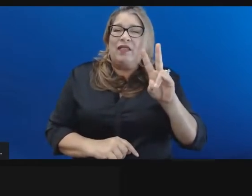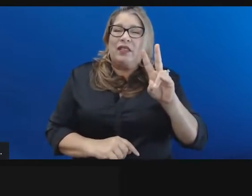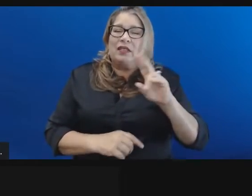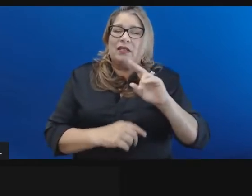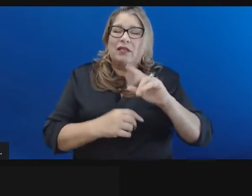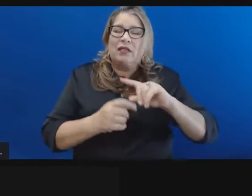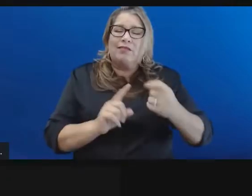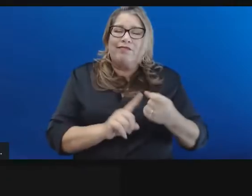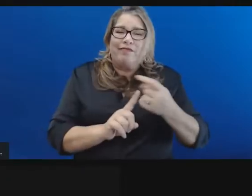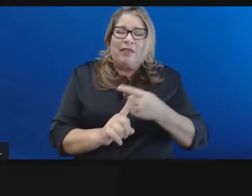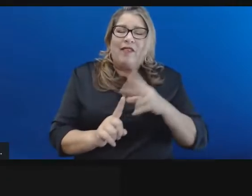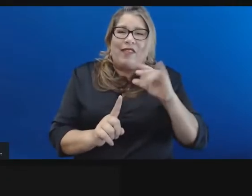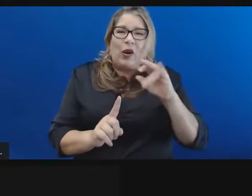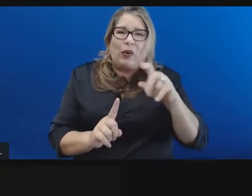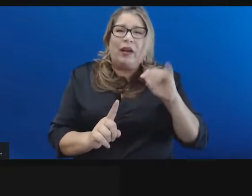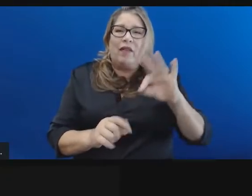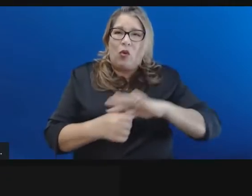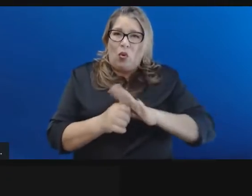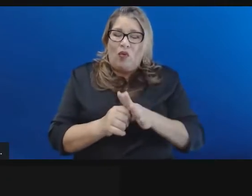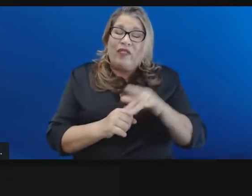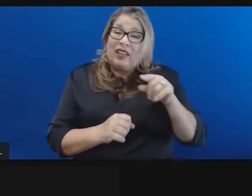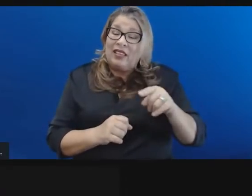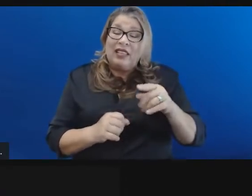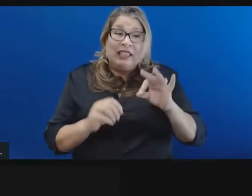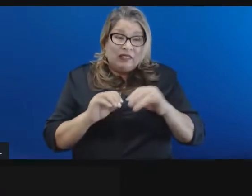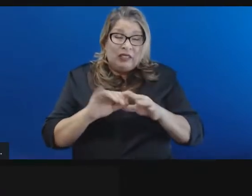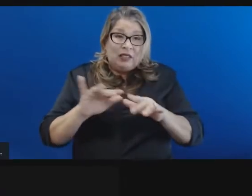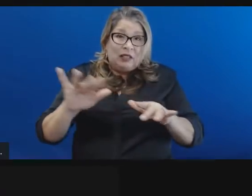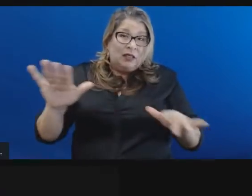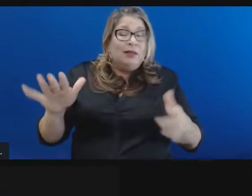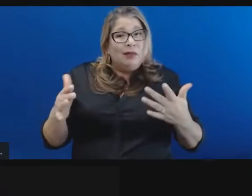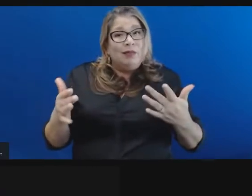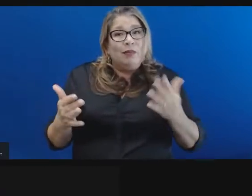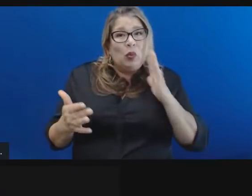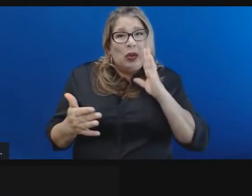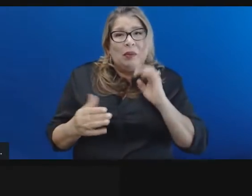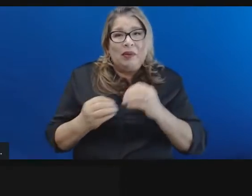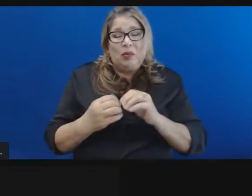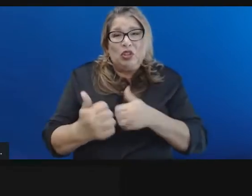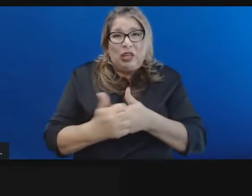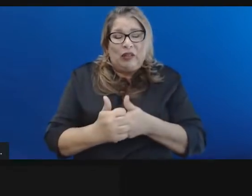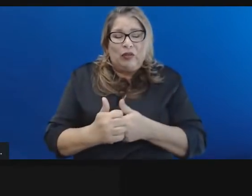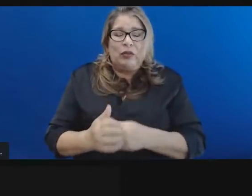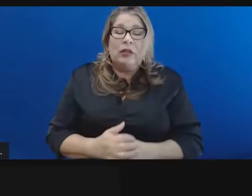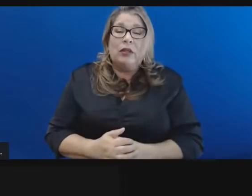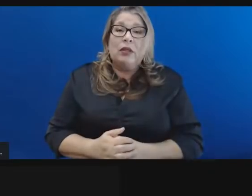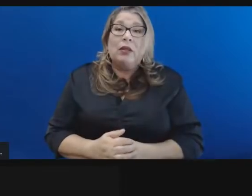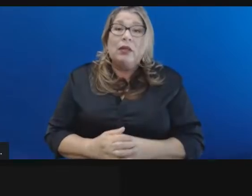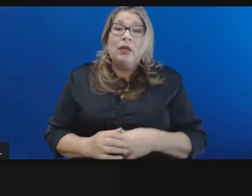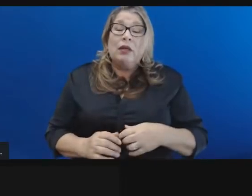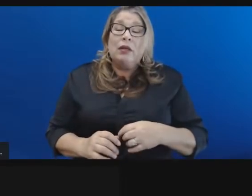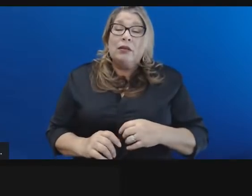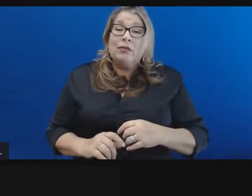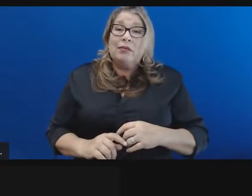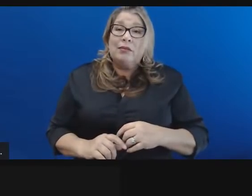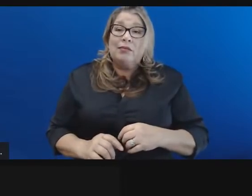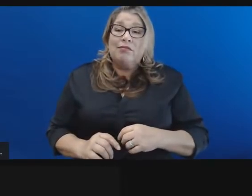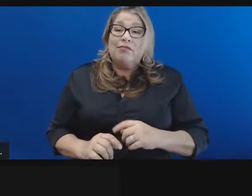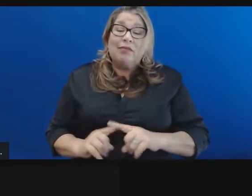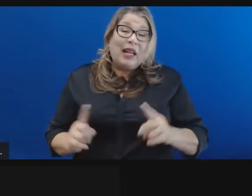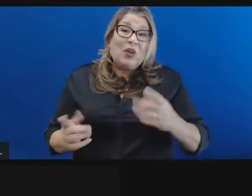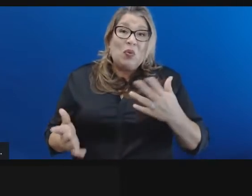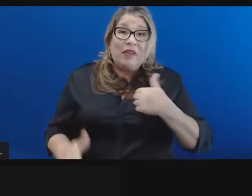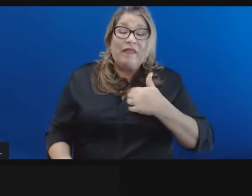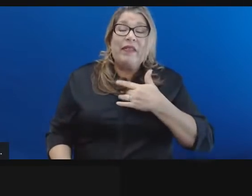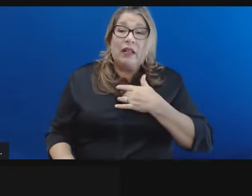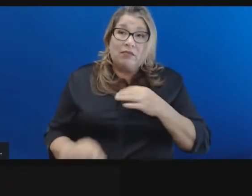mentioned. It is still encouraging that vaccine is protective here, that the